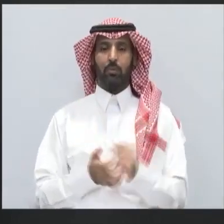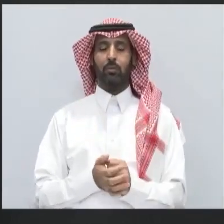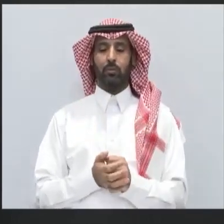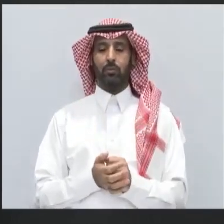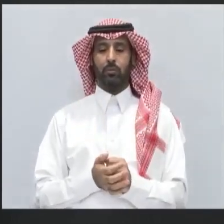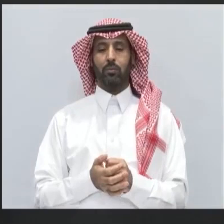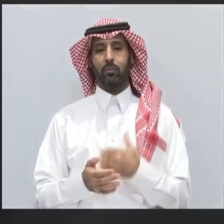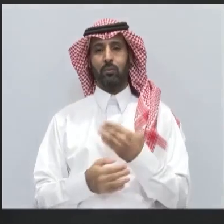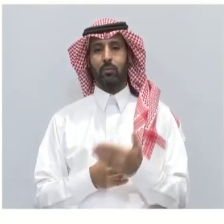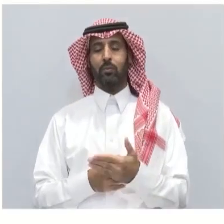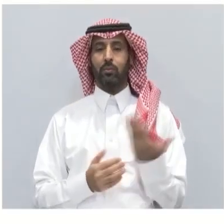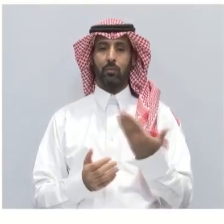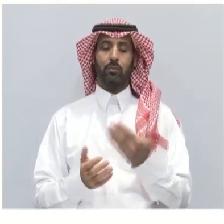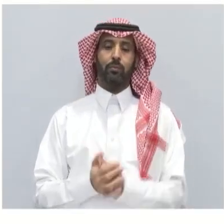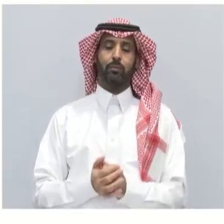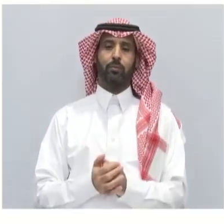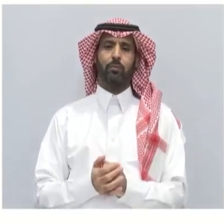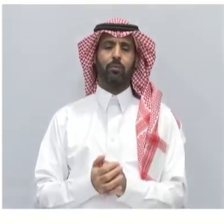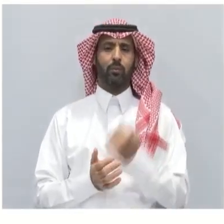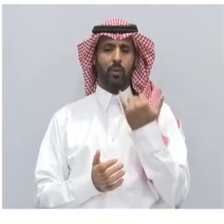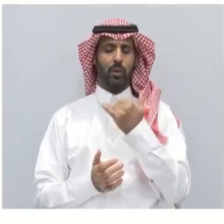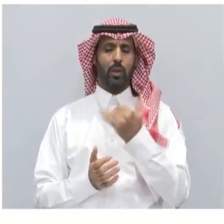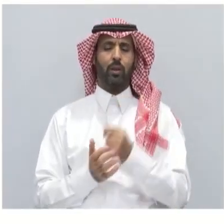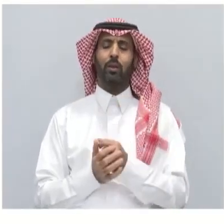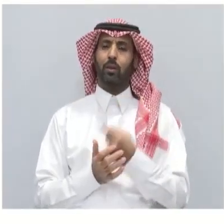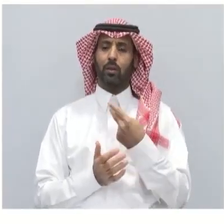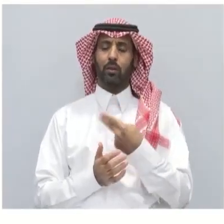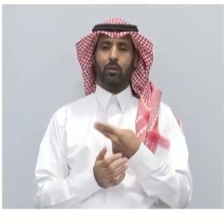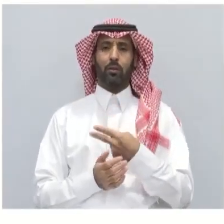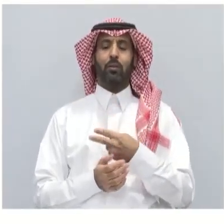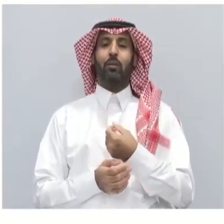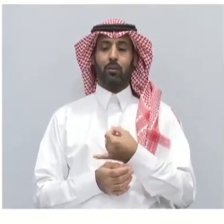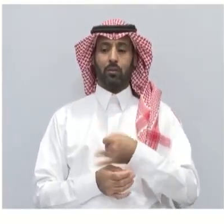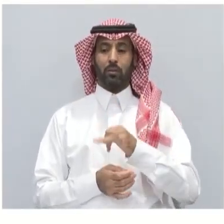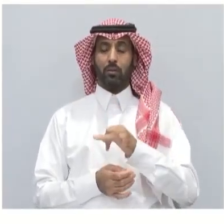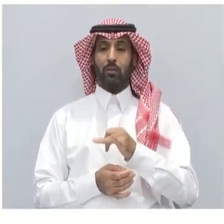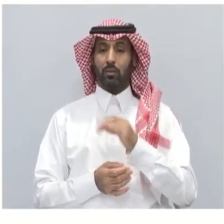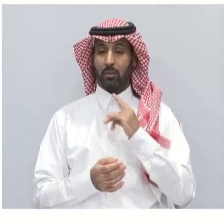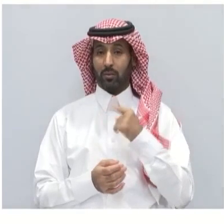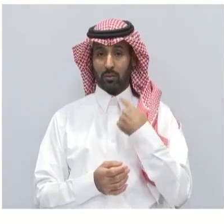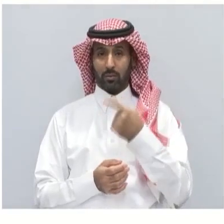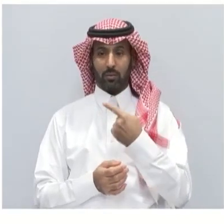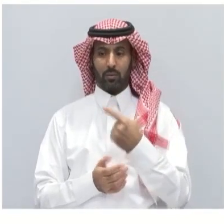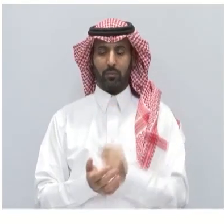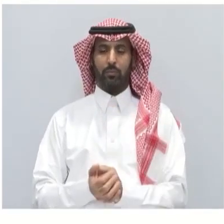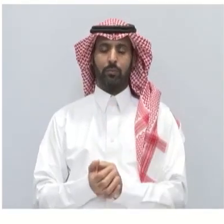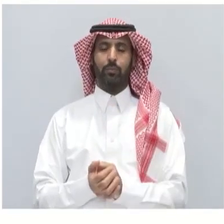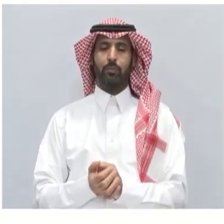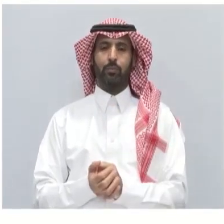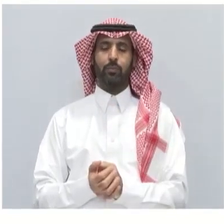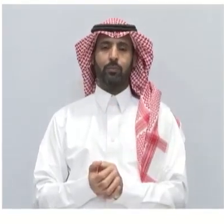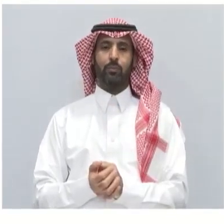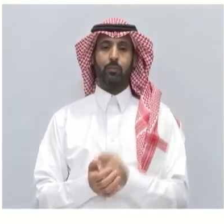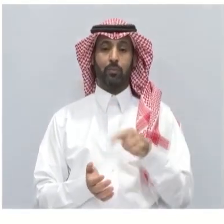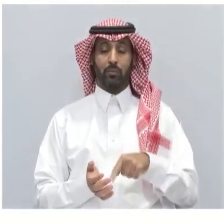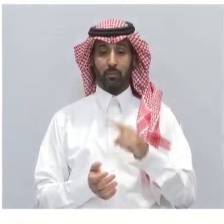well prepared for today's lesson, which will be the unit one, speaking. Today we'll be learning about speaking.